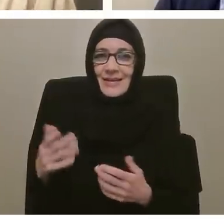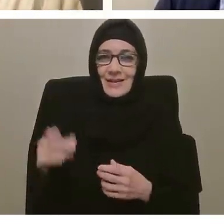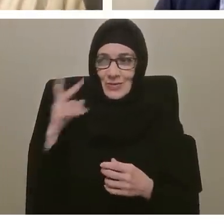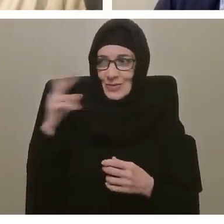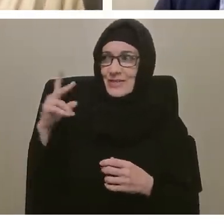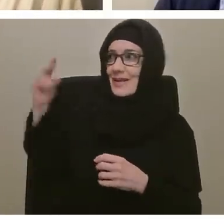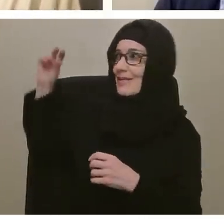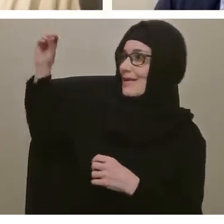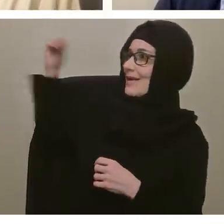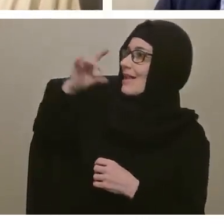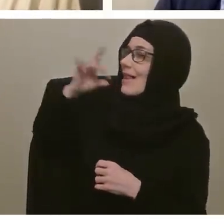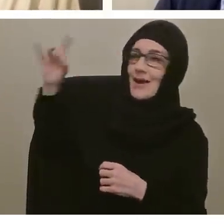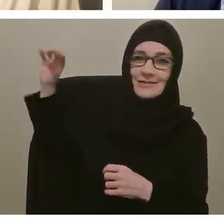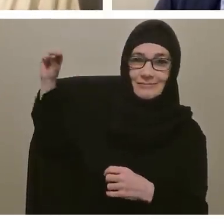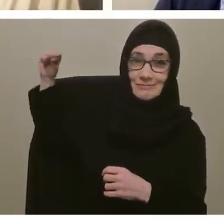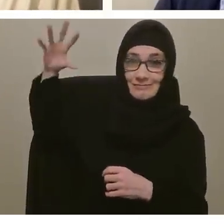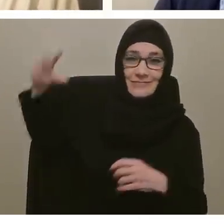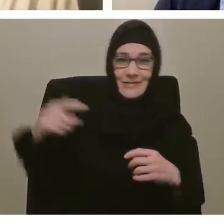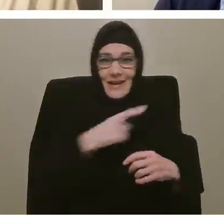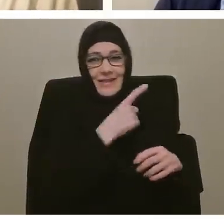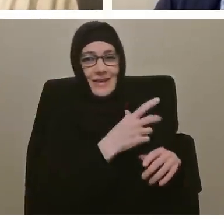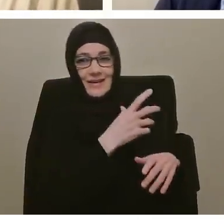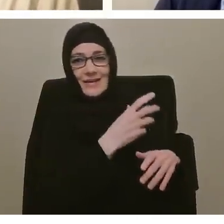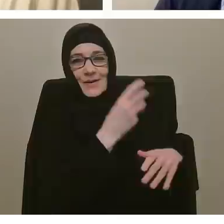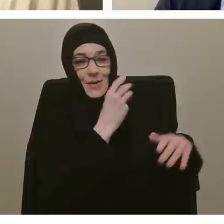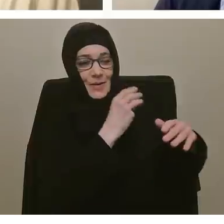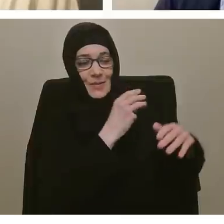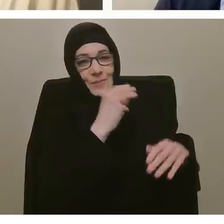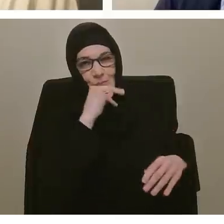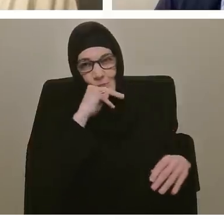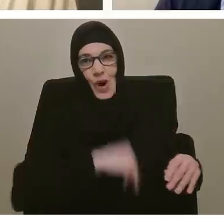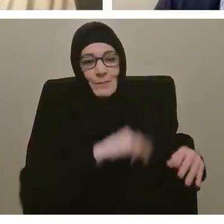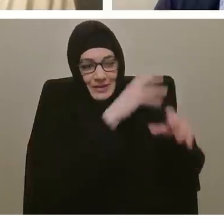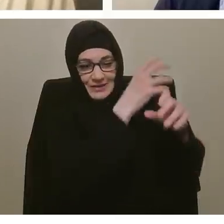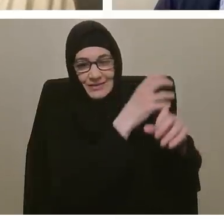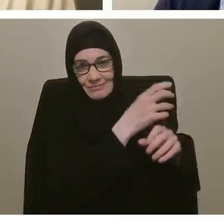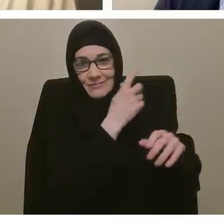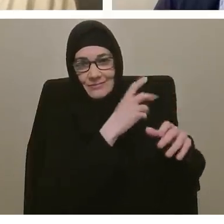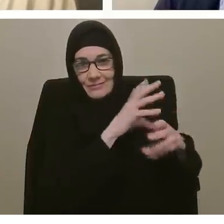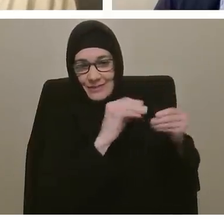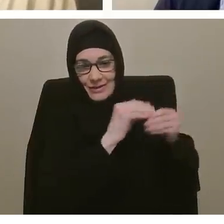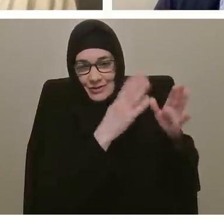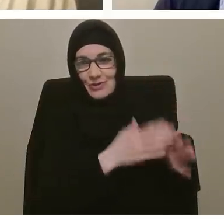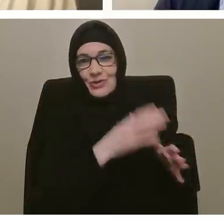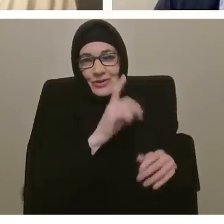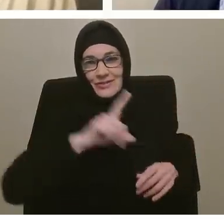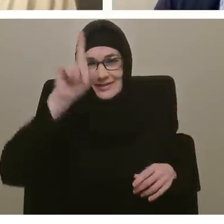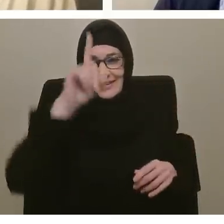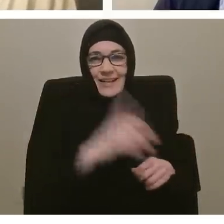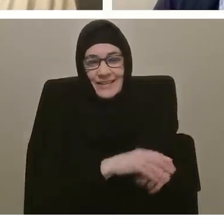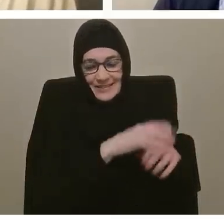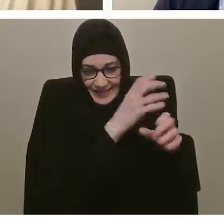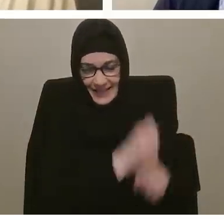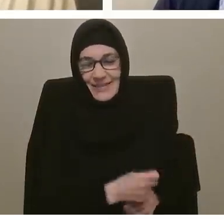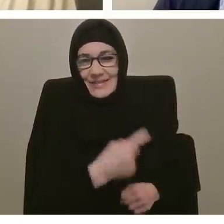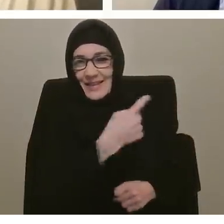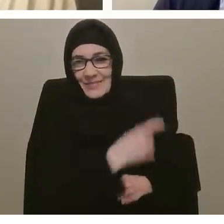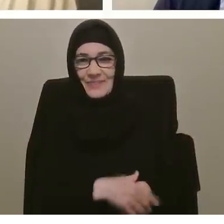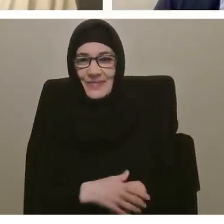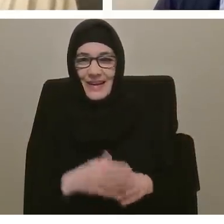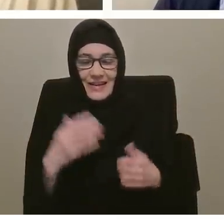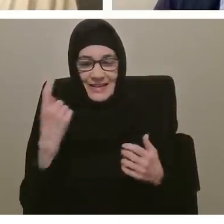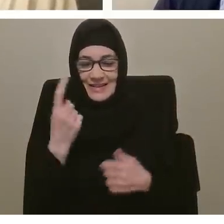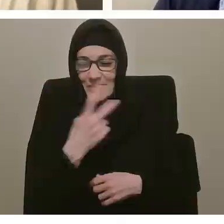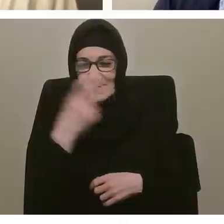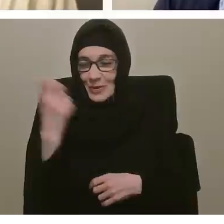frame, someone stole my light bulb. I can hear him. I don't know what Sheikh Abdullah's doing. I don't know. You did the angel series, so I don't know what, you know, my